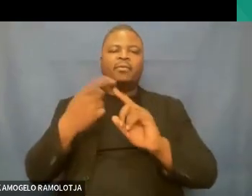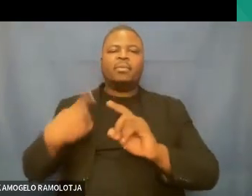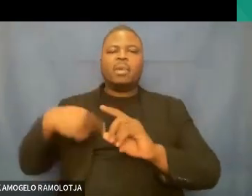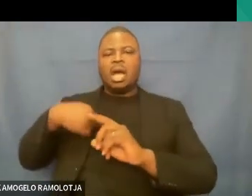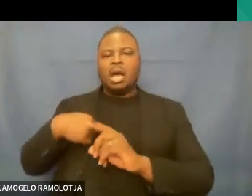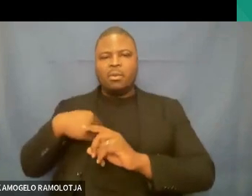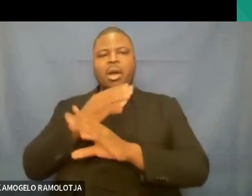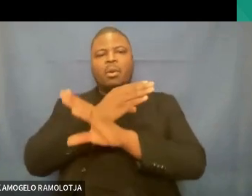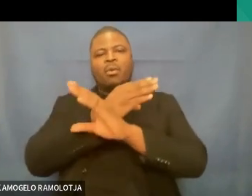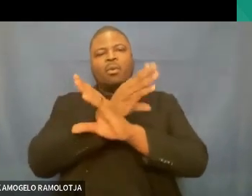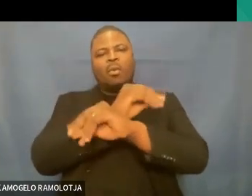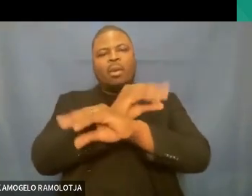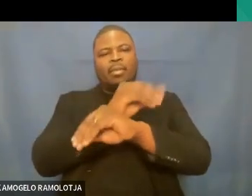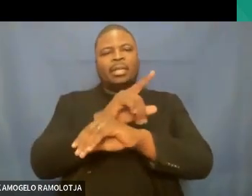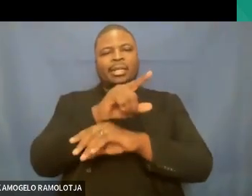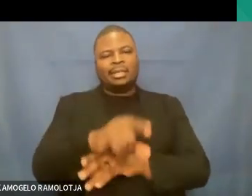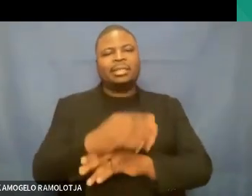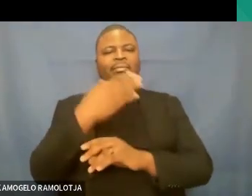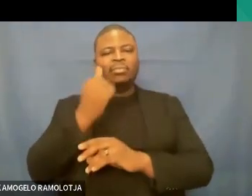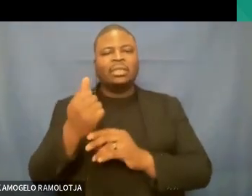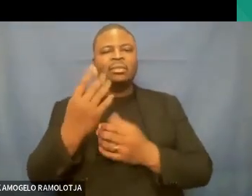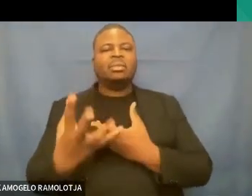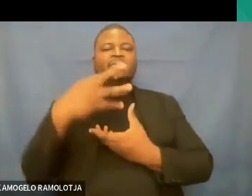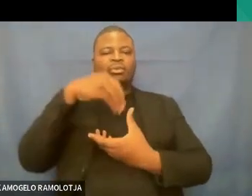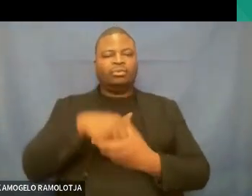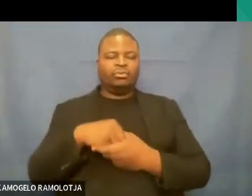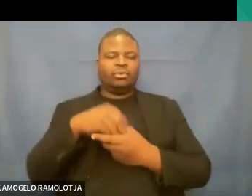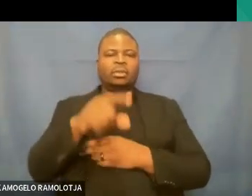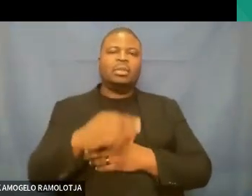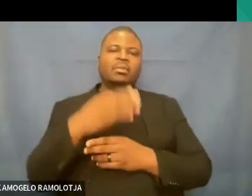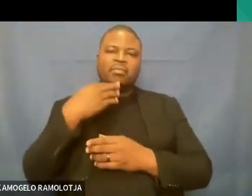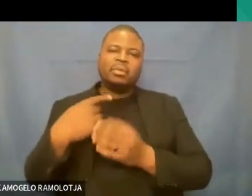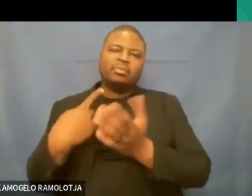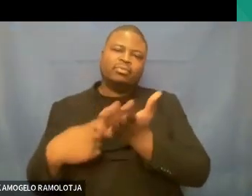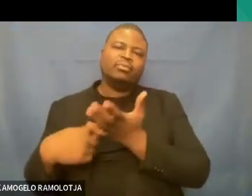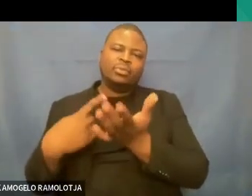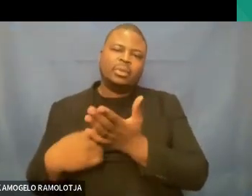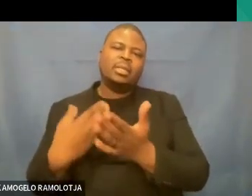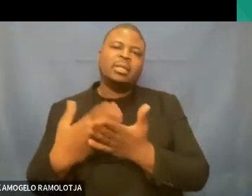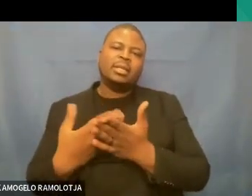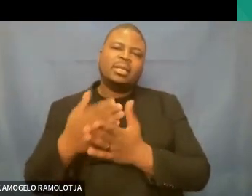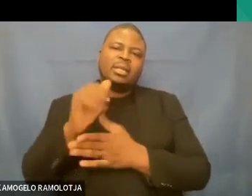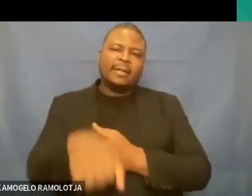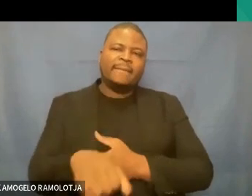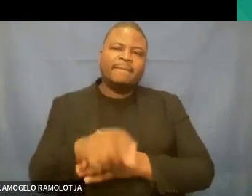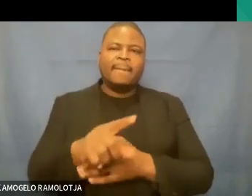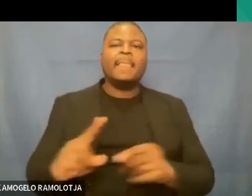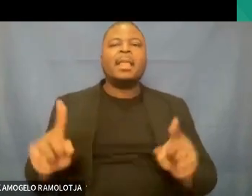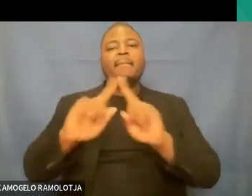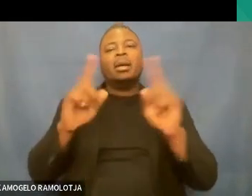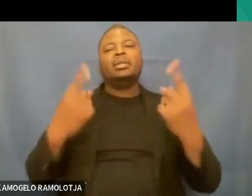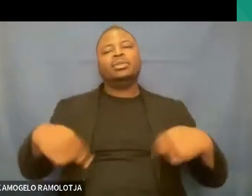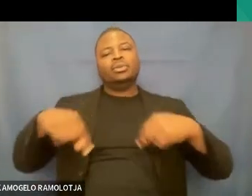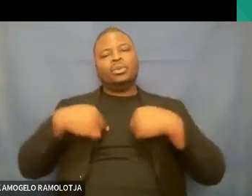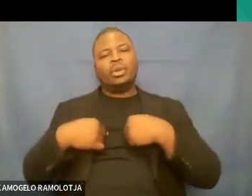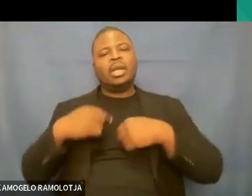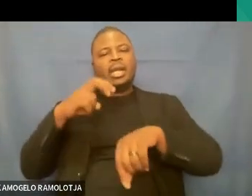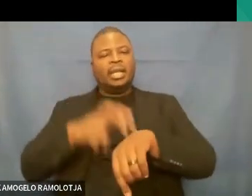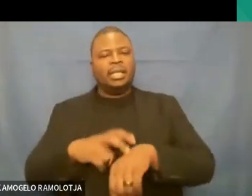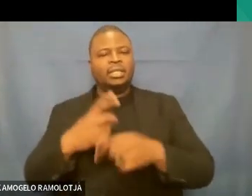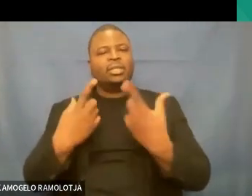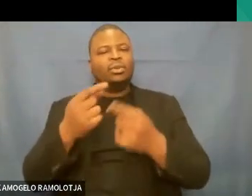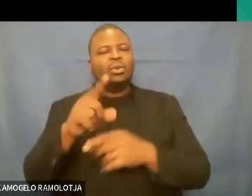join the following webinars so that you can also engage within those topics. But essentially what we need to do is push for trauma-informed